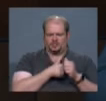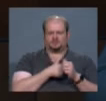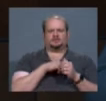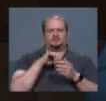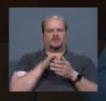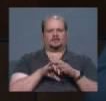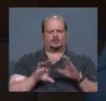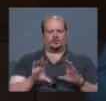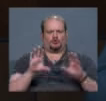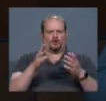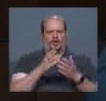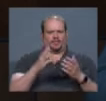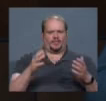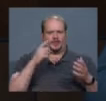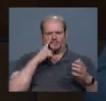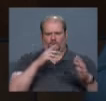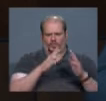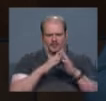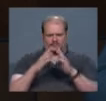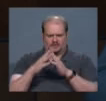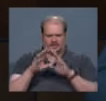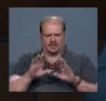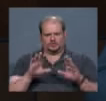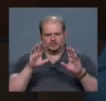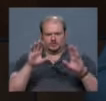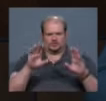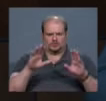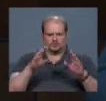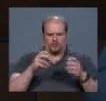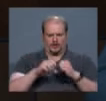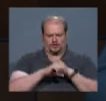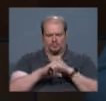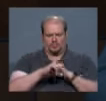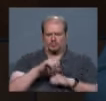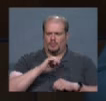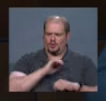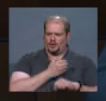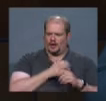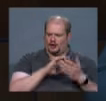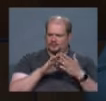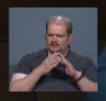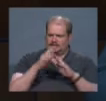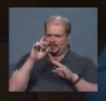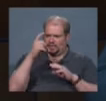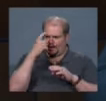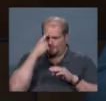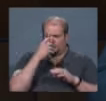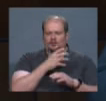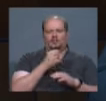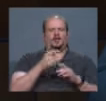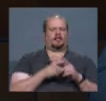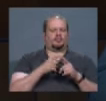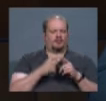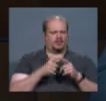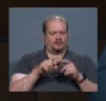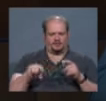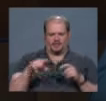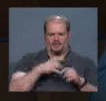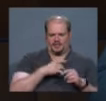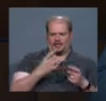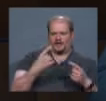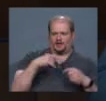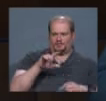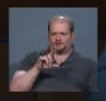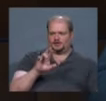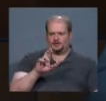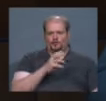It's a great thing for the city. First of all, it's great to promote our city, our capital city, and they like coming to